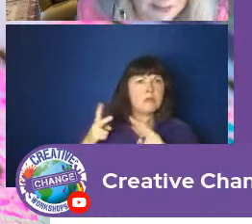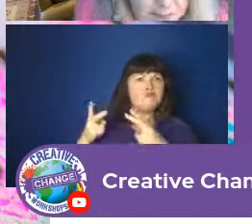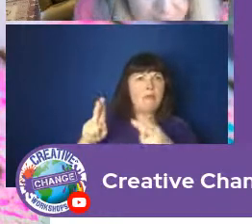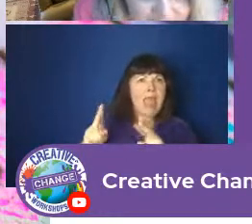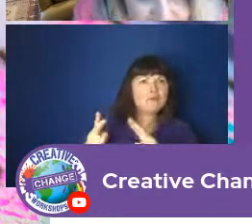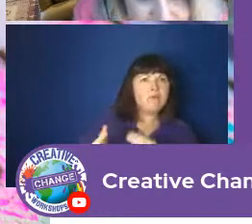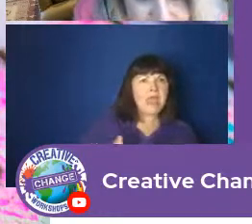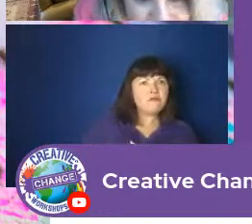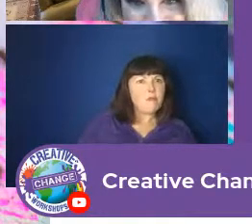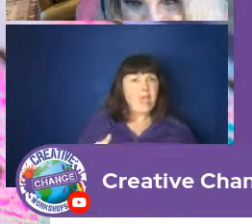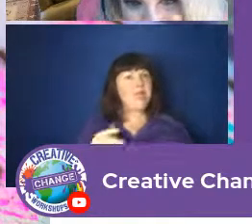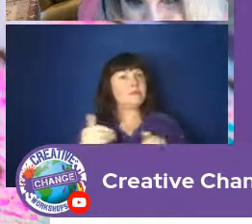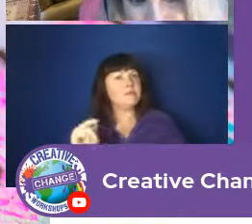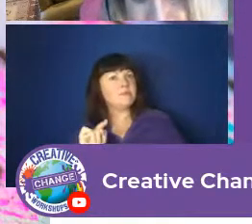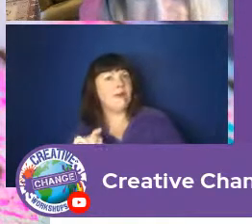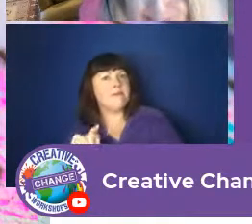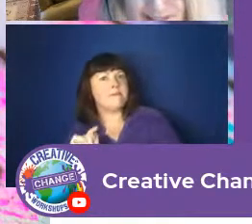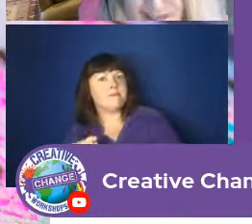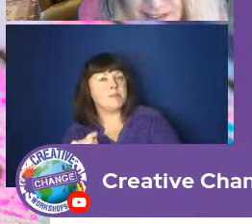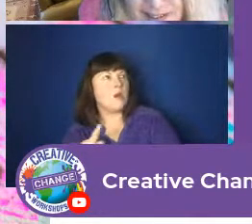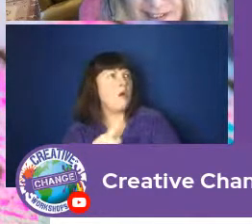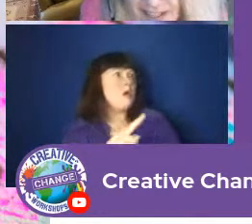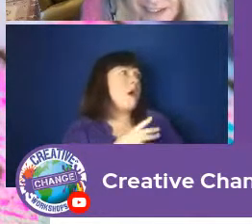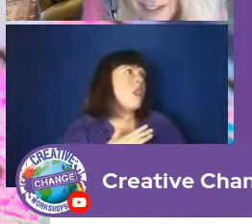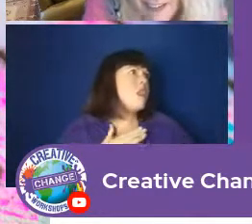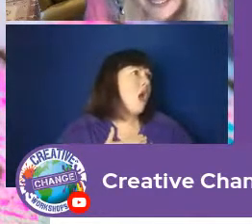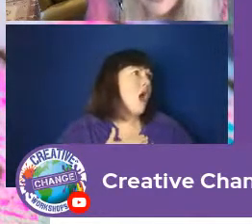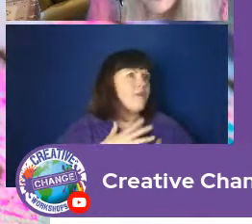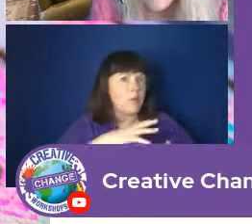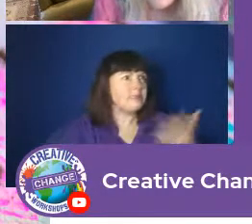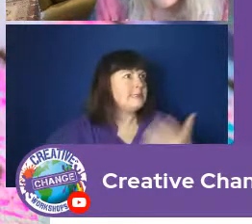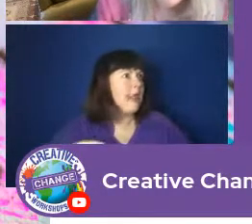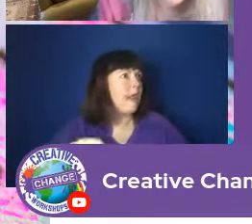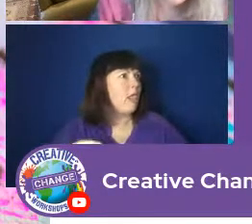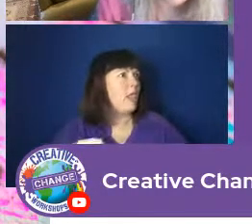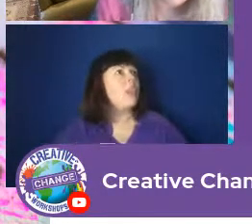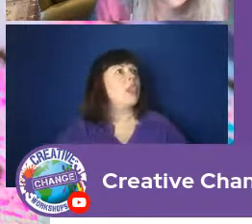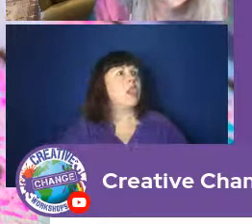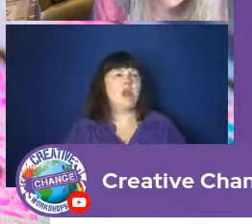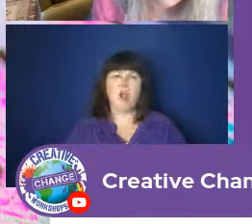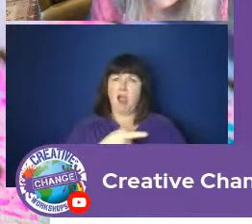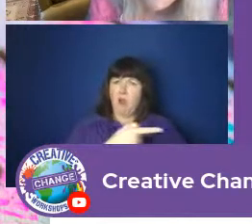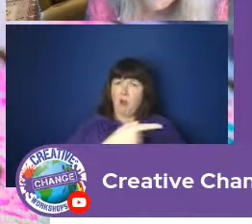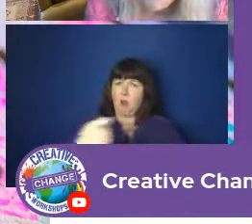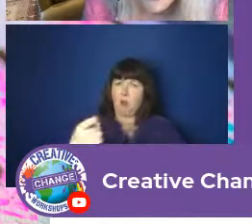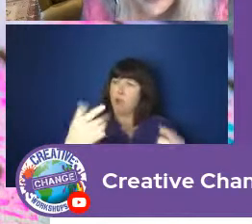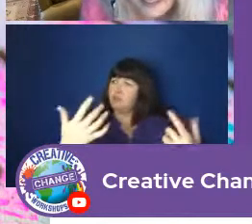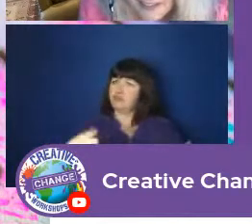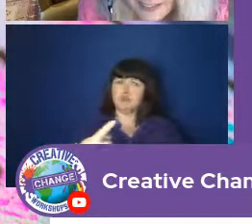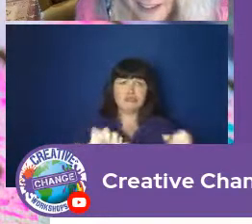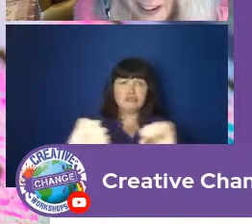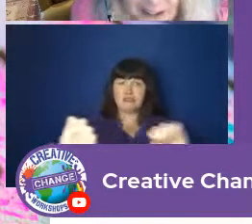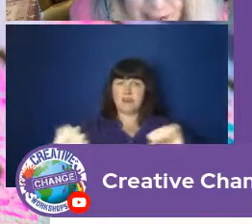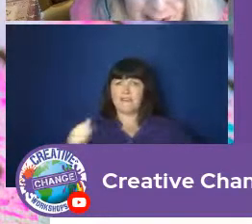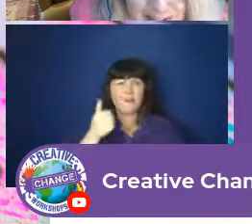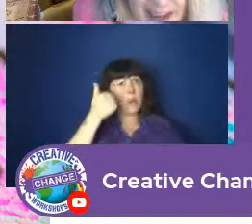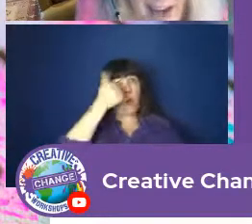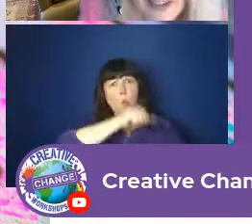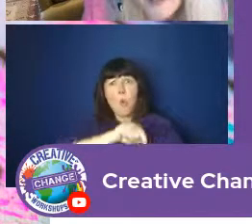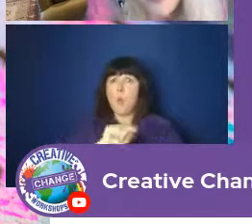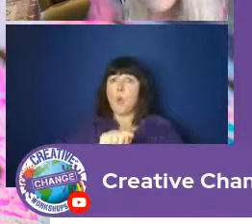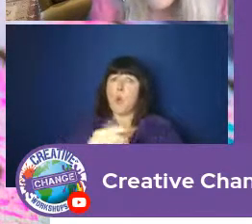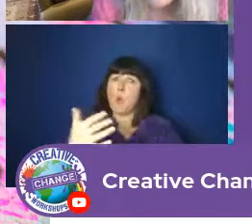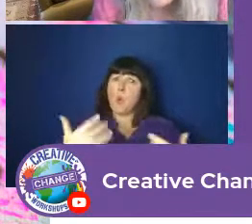okay, Sally. Yes. Guys, you guys are so profound. It's brilliant. And I